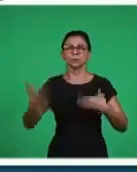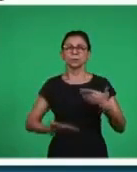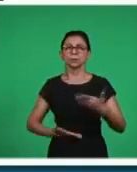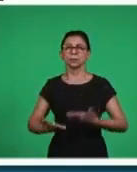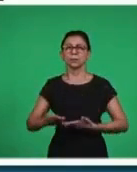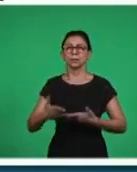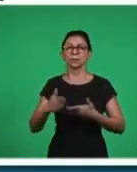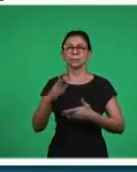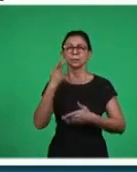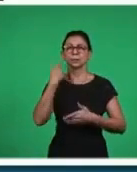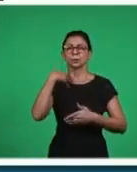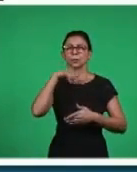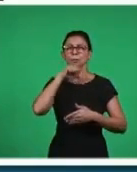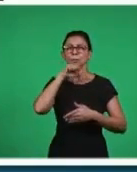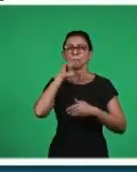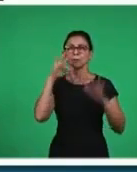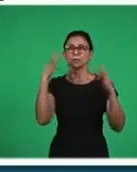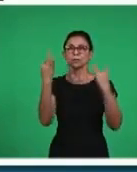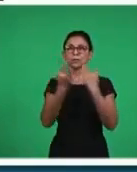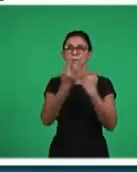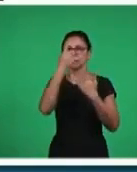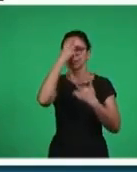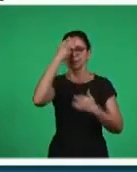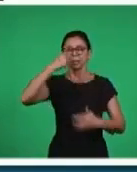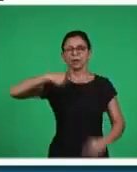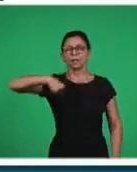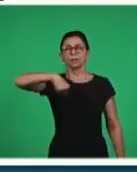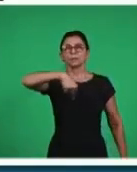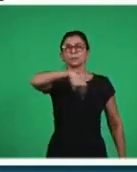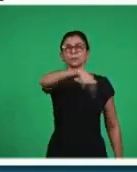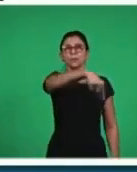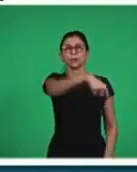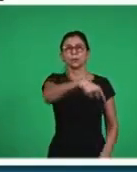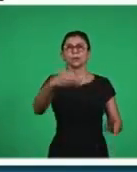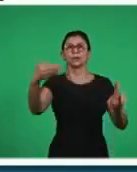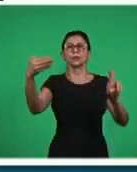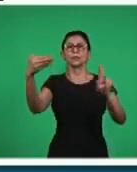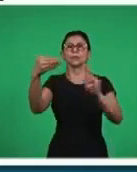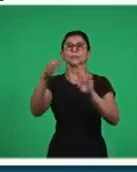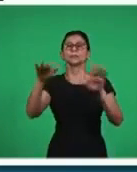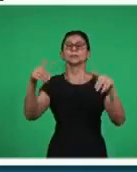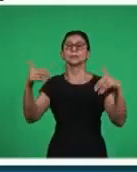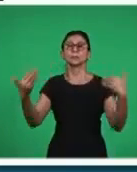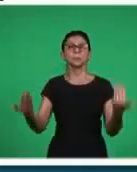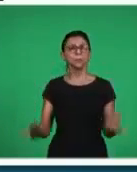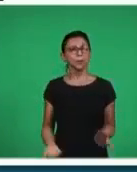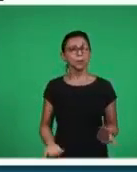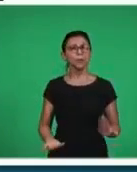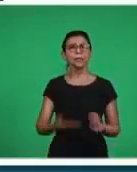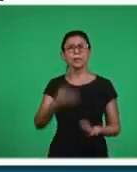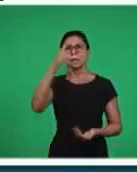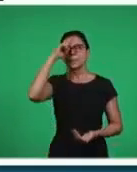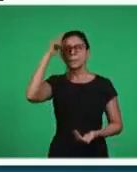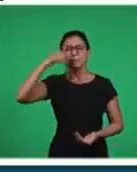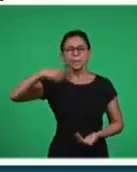was sent by the head of the household? So the verse 21, the text says the following.